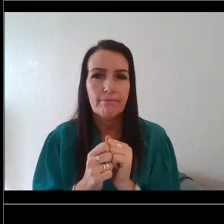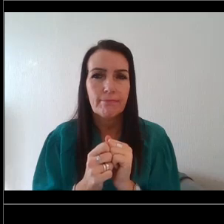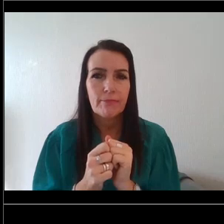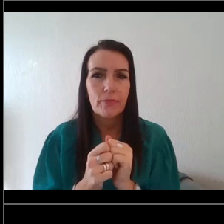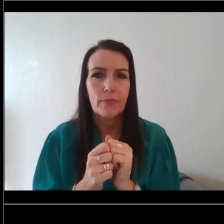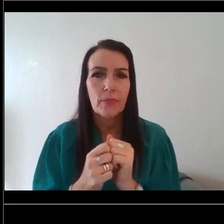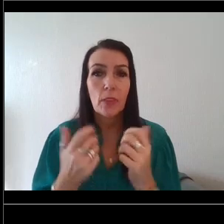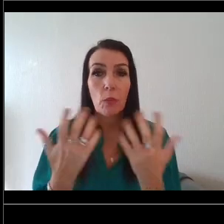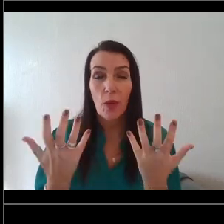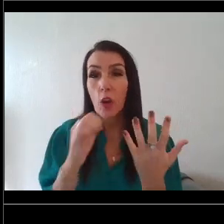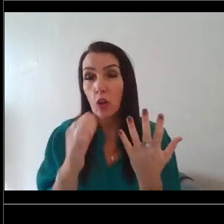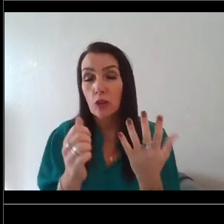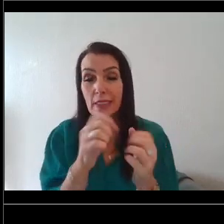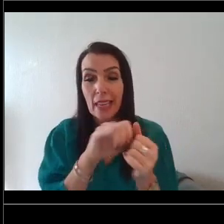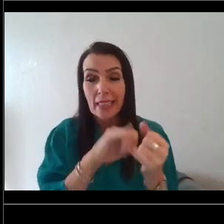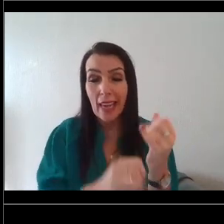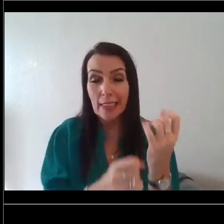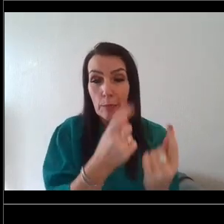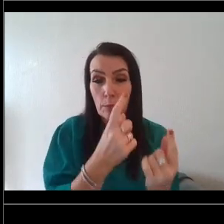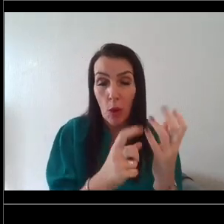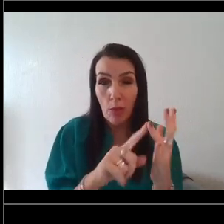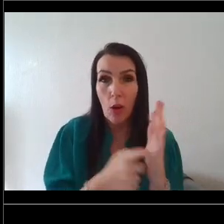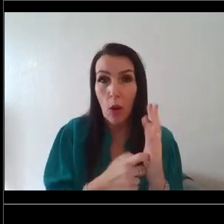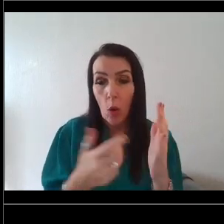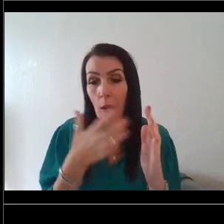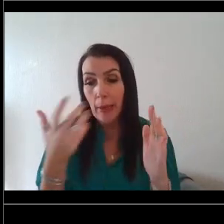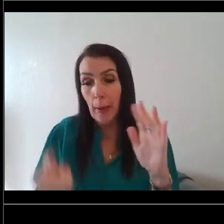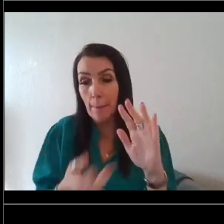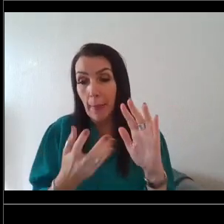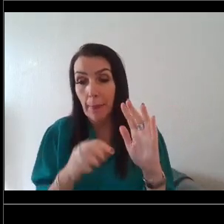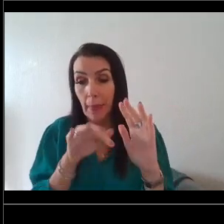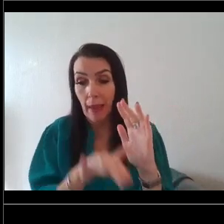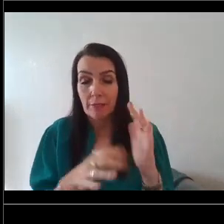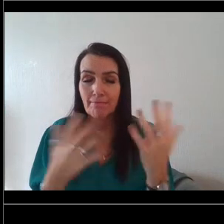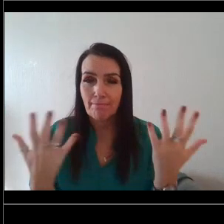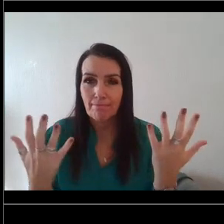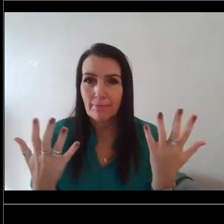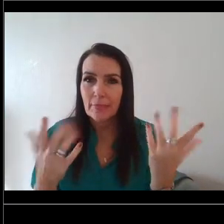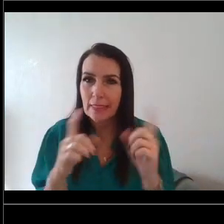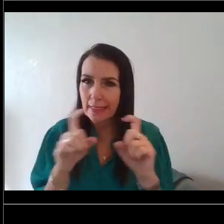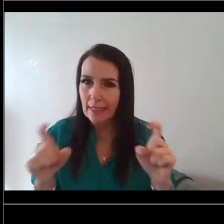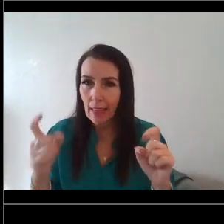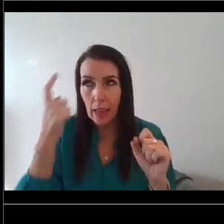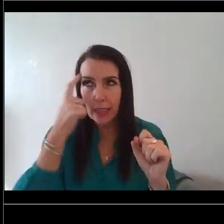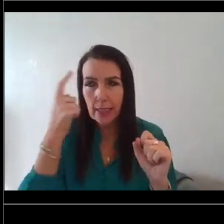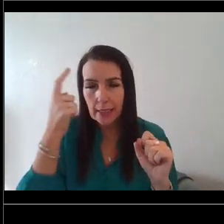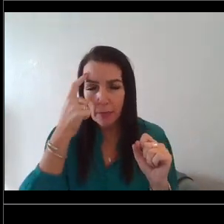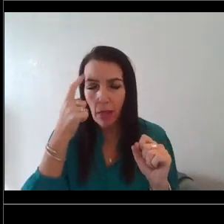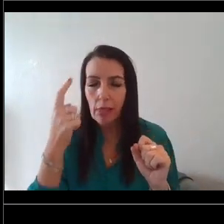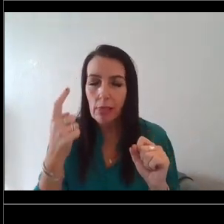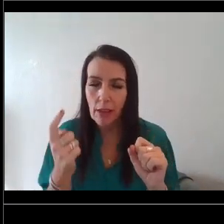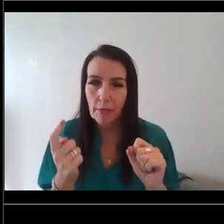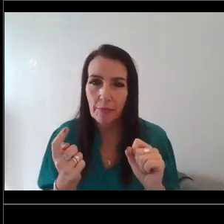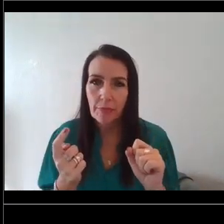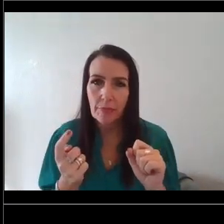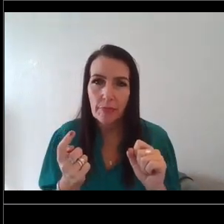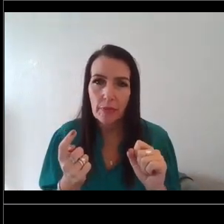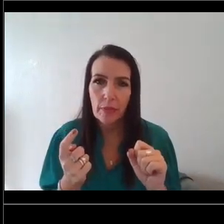or not you've got a gas boiler in there or you've got a heat pump in there, it still makes sense to preserve more of that